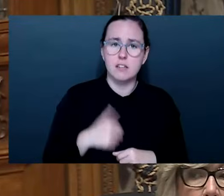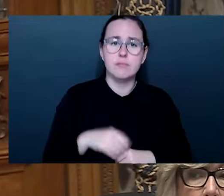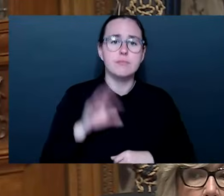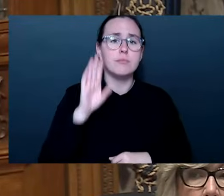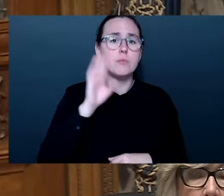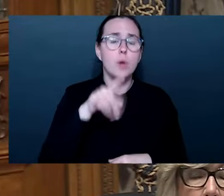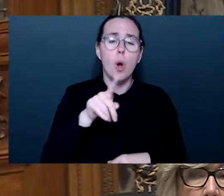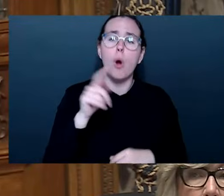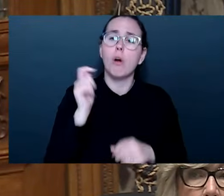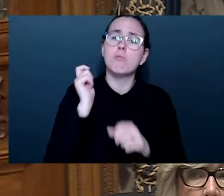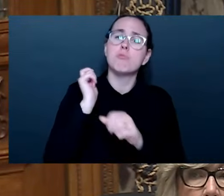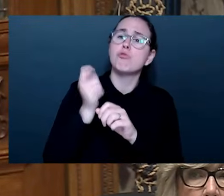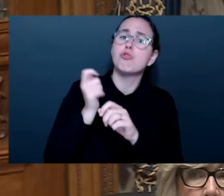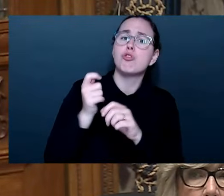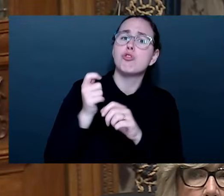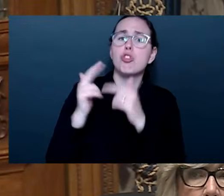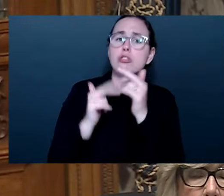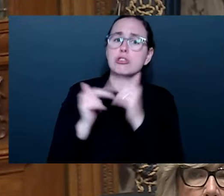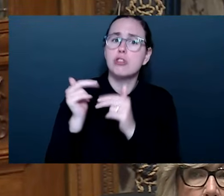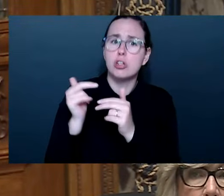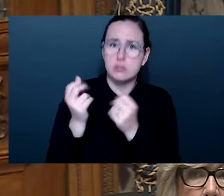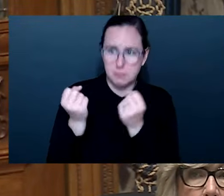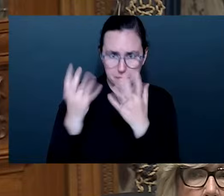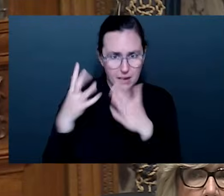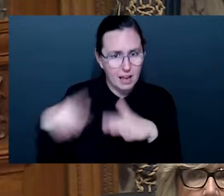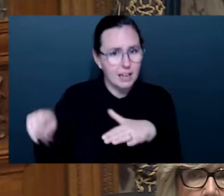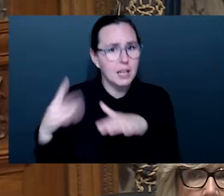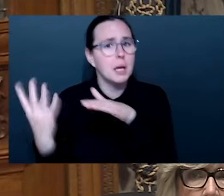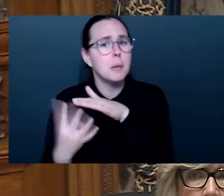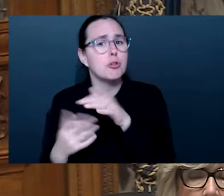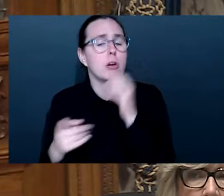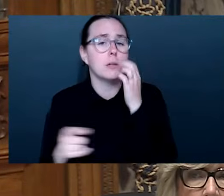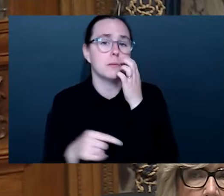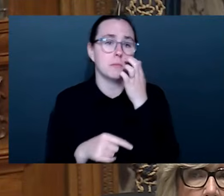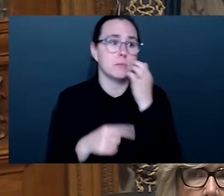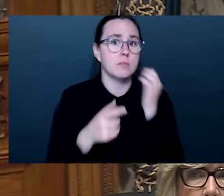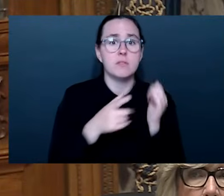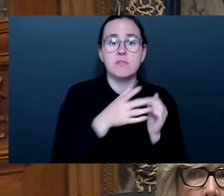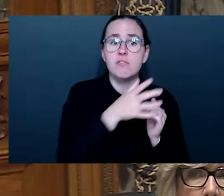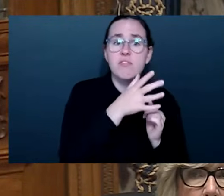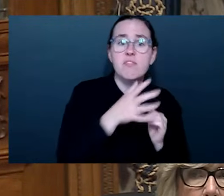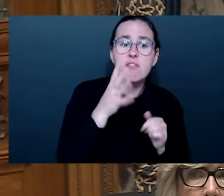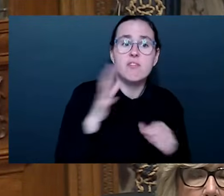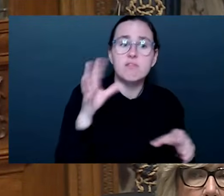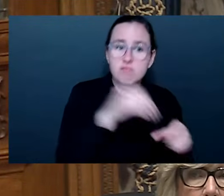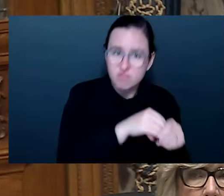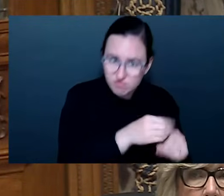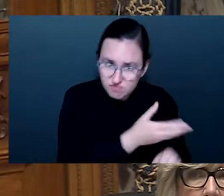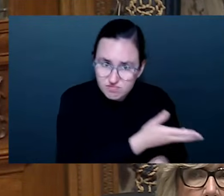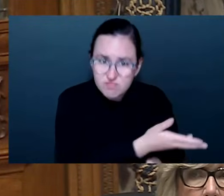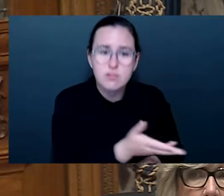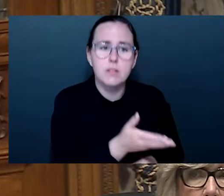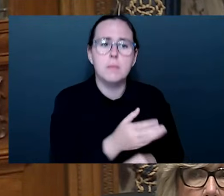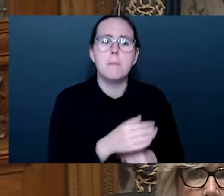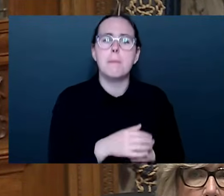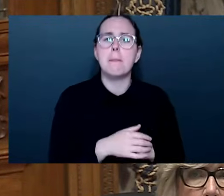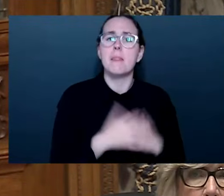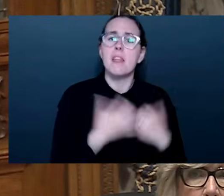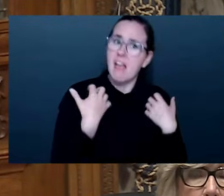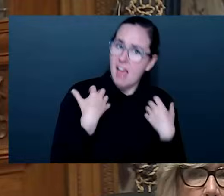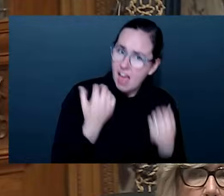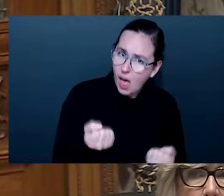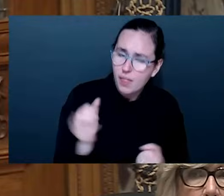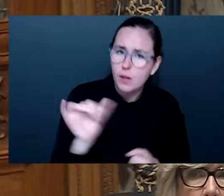children, looking after our parents. They are not the reason for the housing or affordability crises. In fact, in many instances, they're